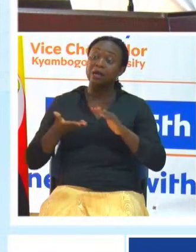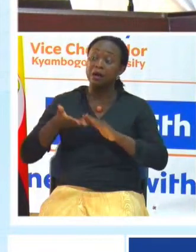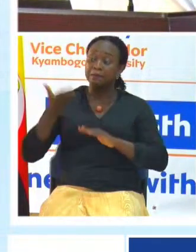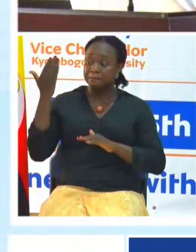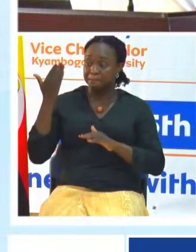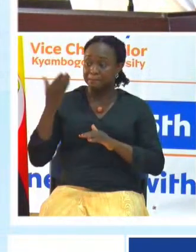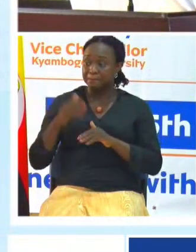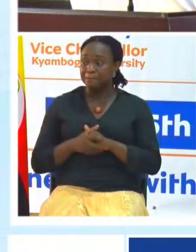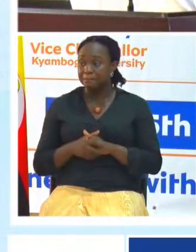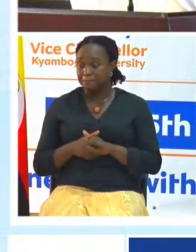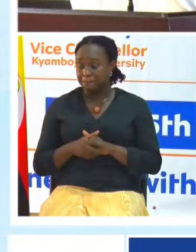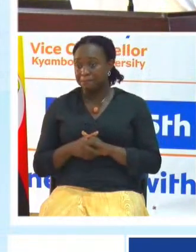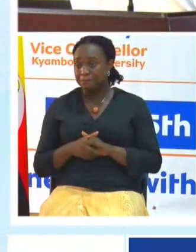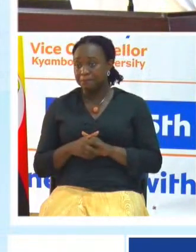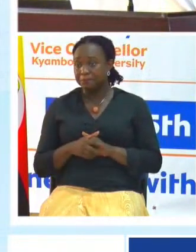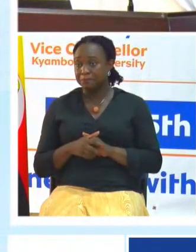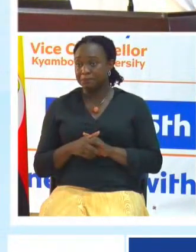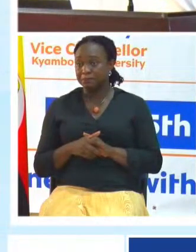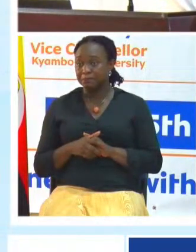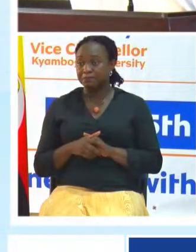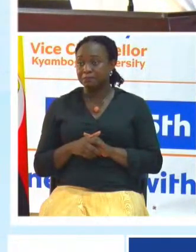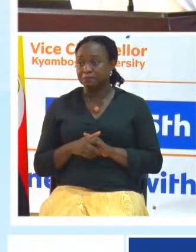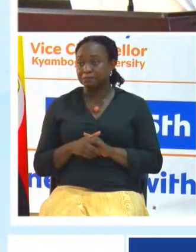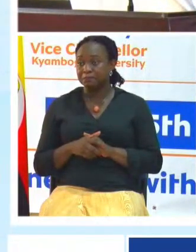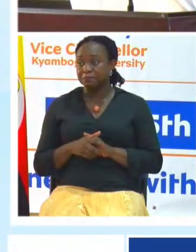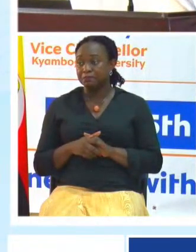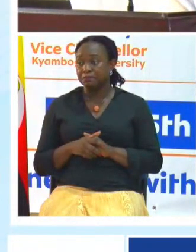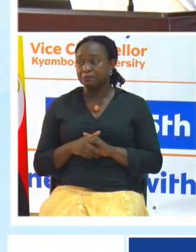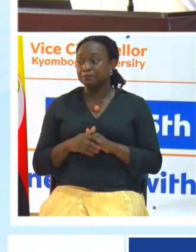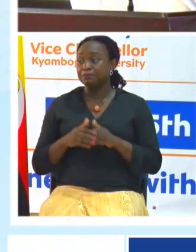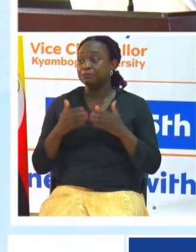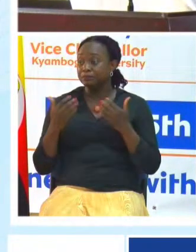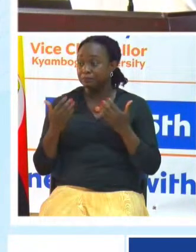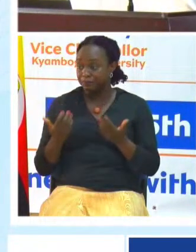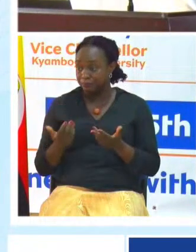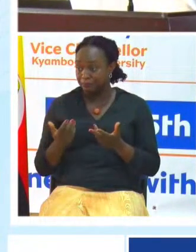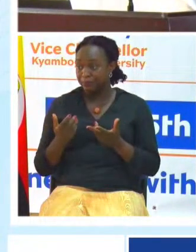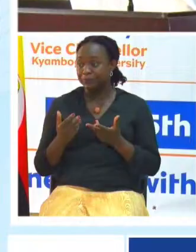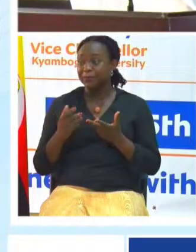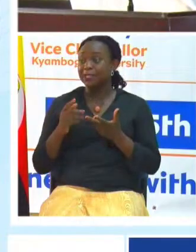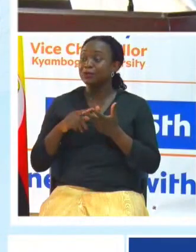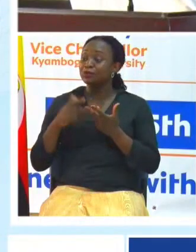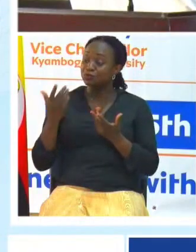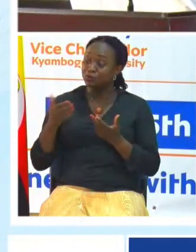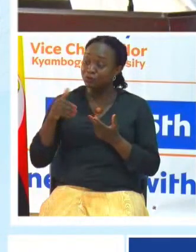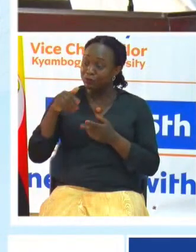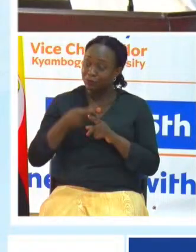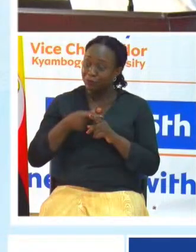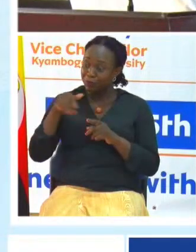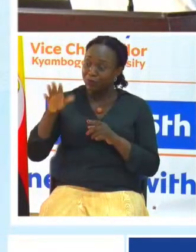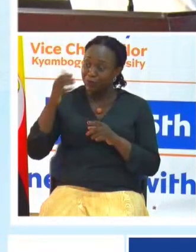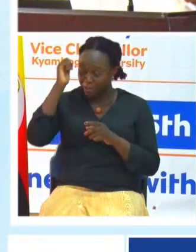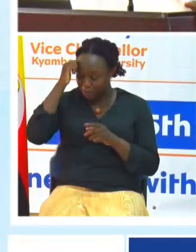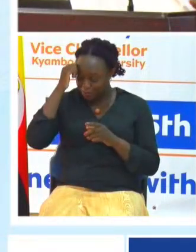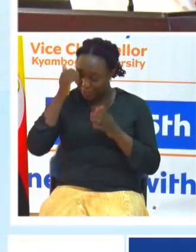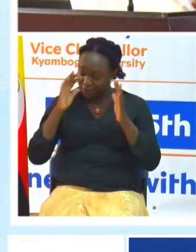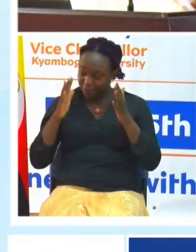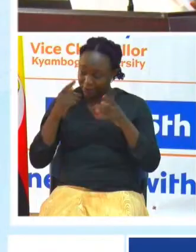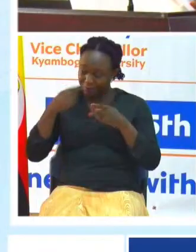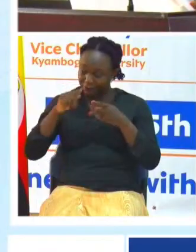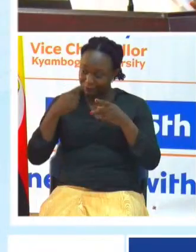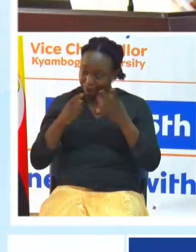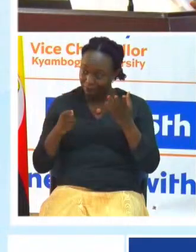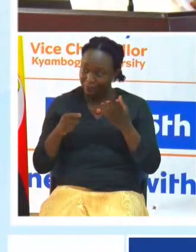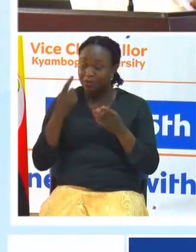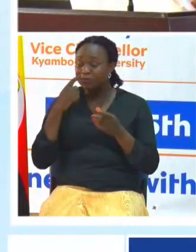above. Okay? And then, apart from your academic excellence, they want to look